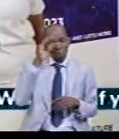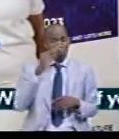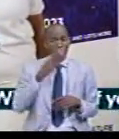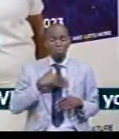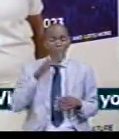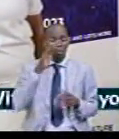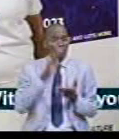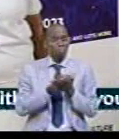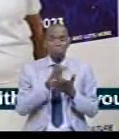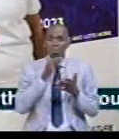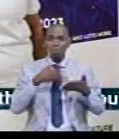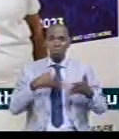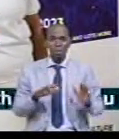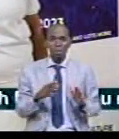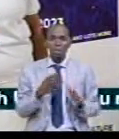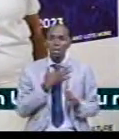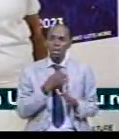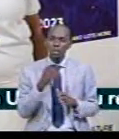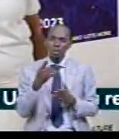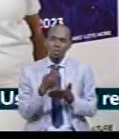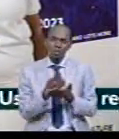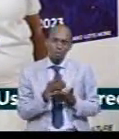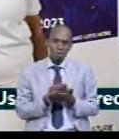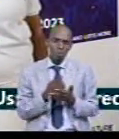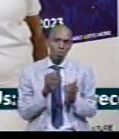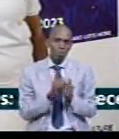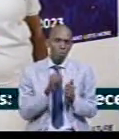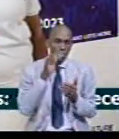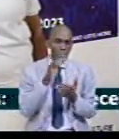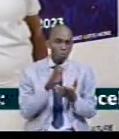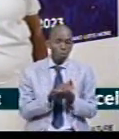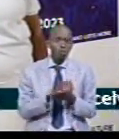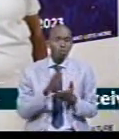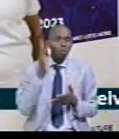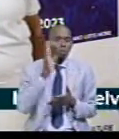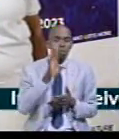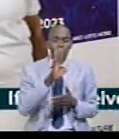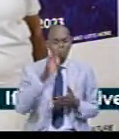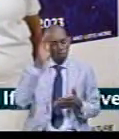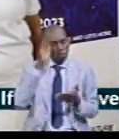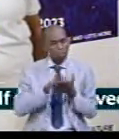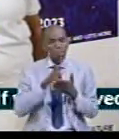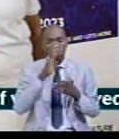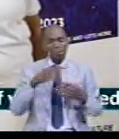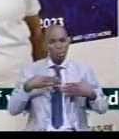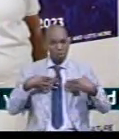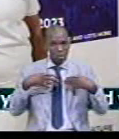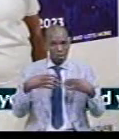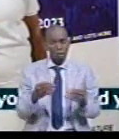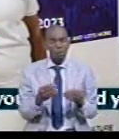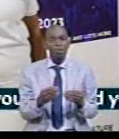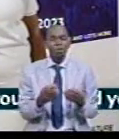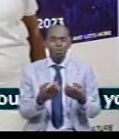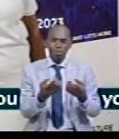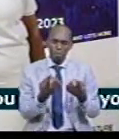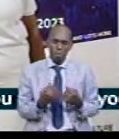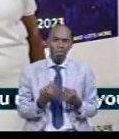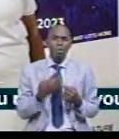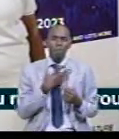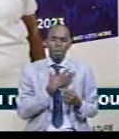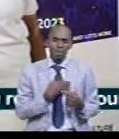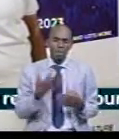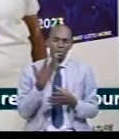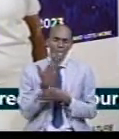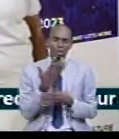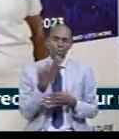he spoke to the wife and told the wife that, should the husband be here, whatever the case be, the hand of God will touch him and he be whole.